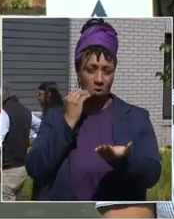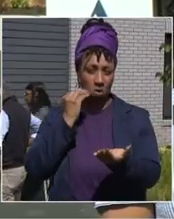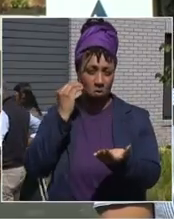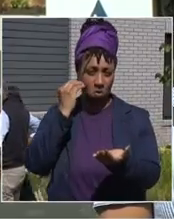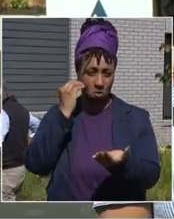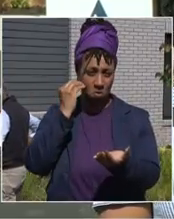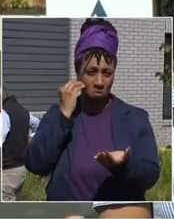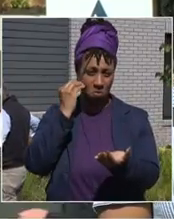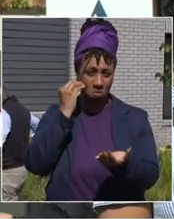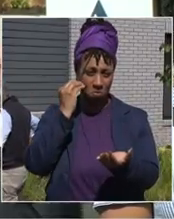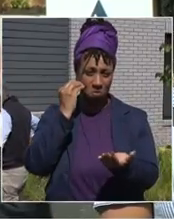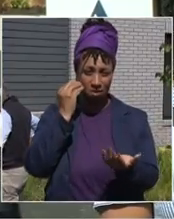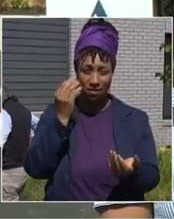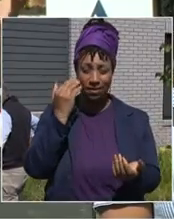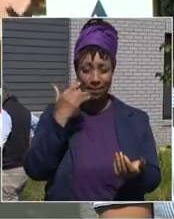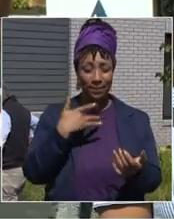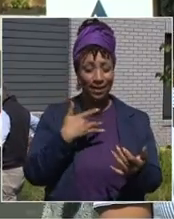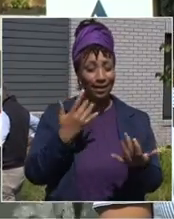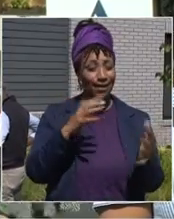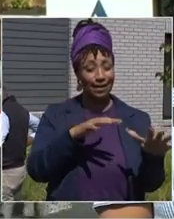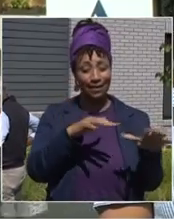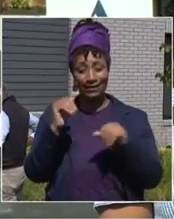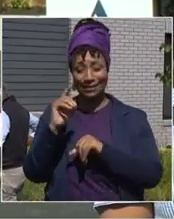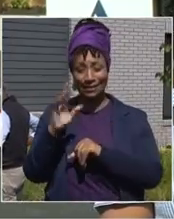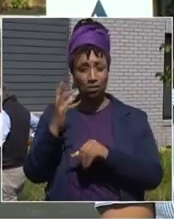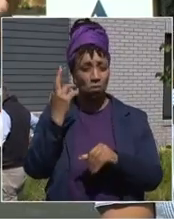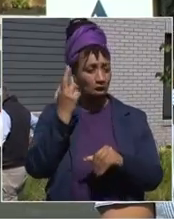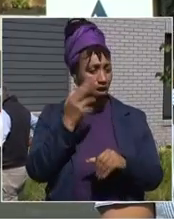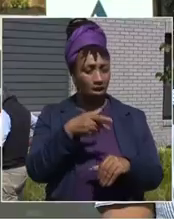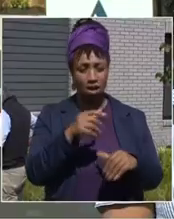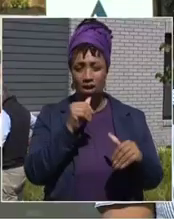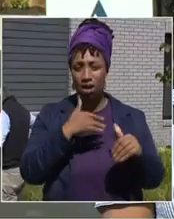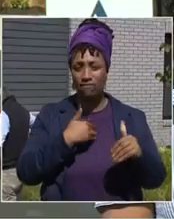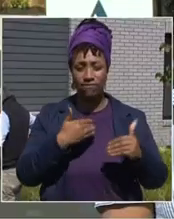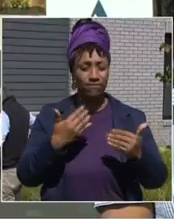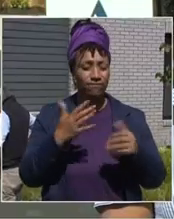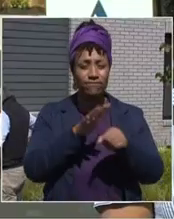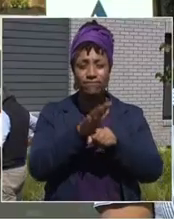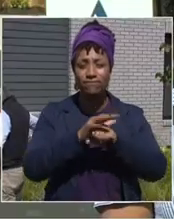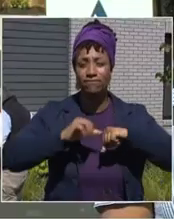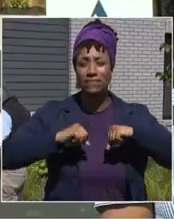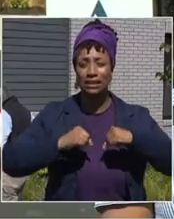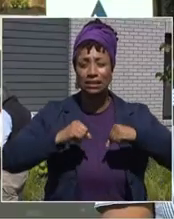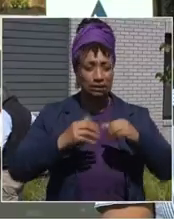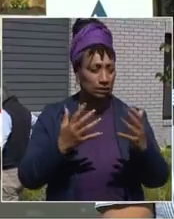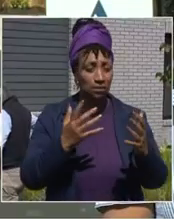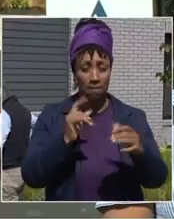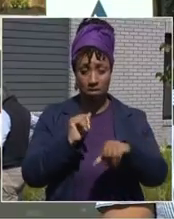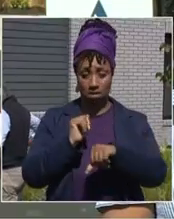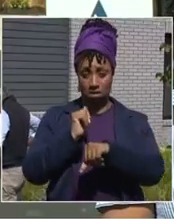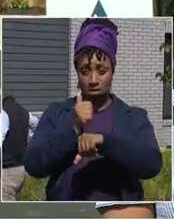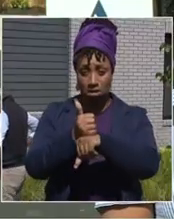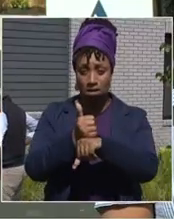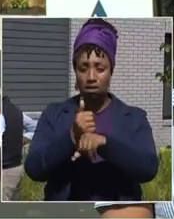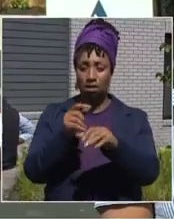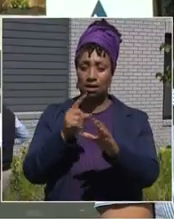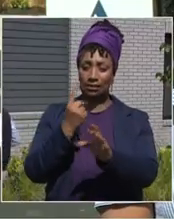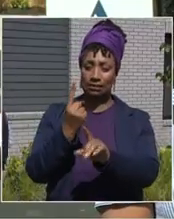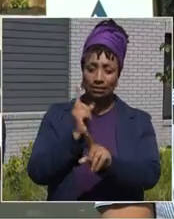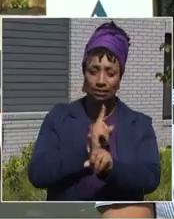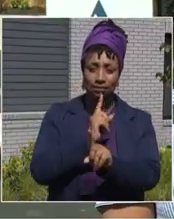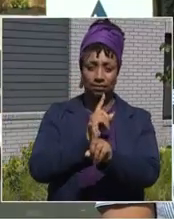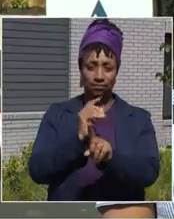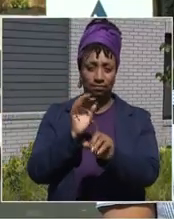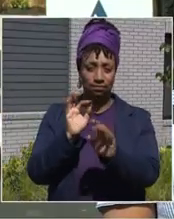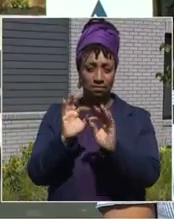homes, we know that it will attract and keep certain buyers in the district. And then